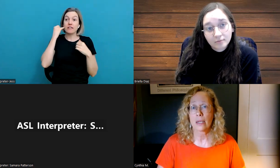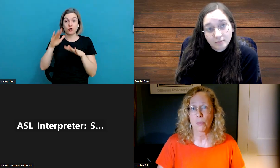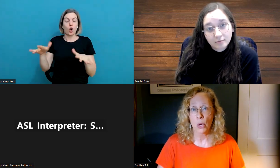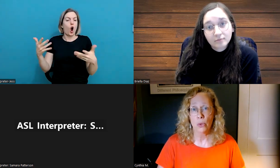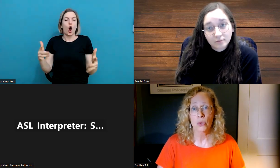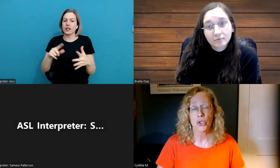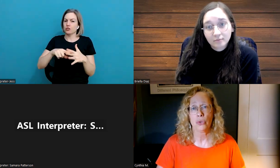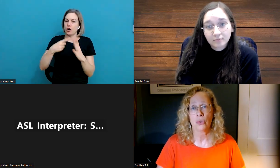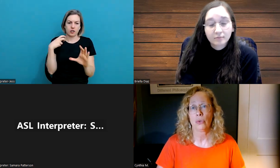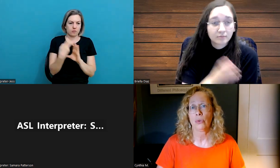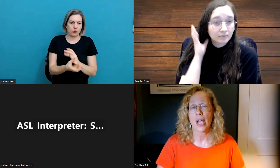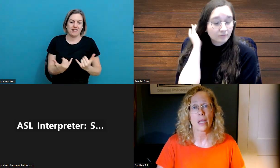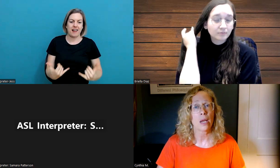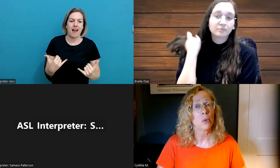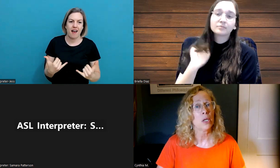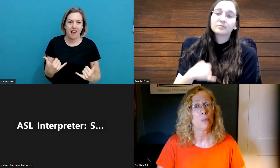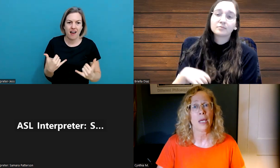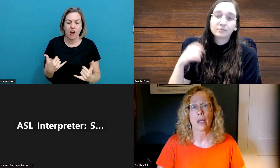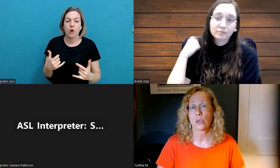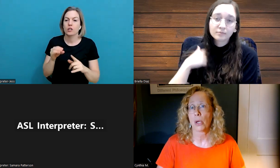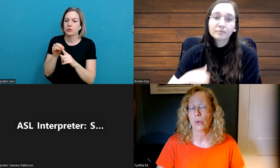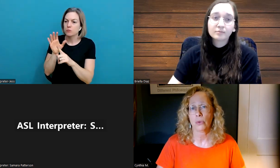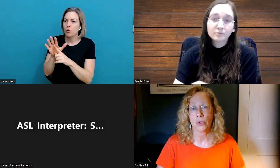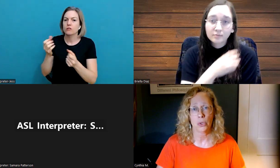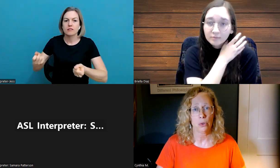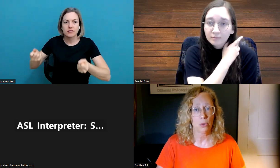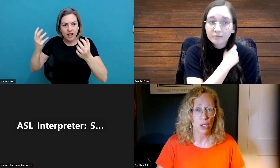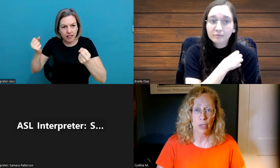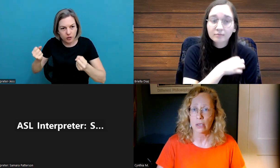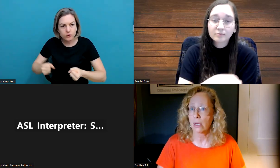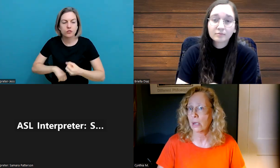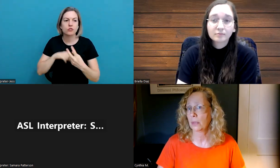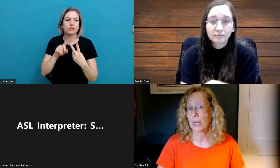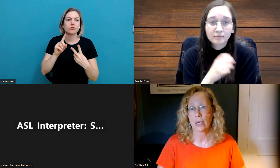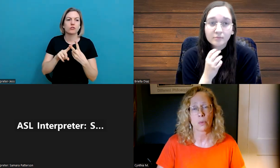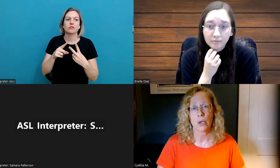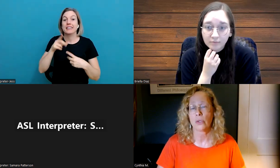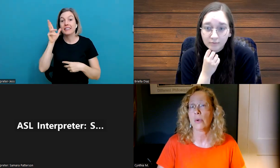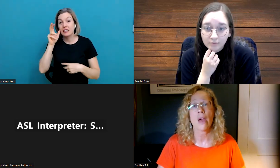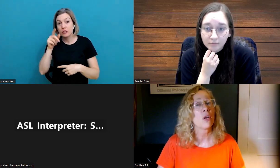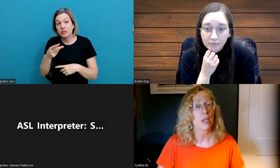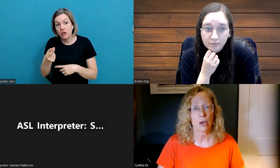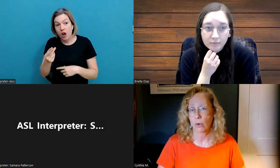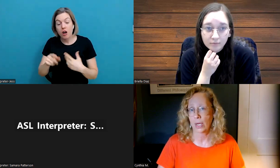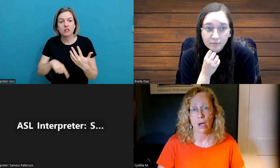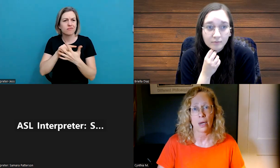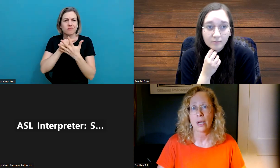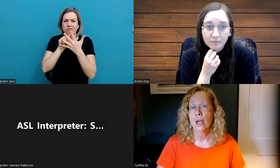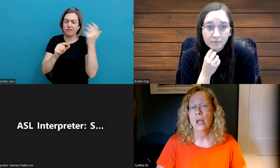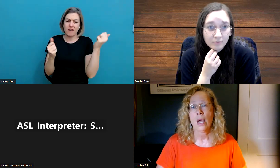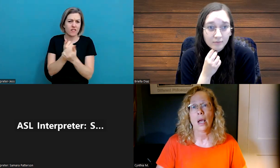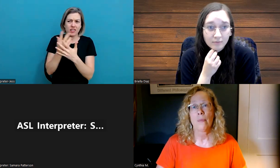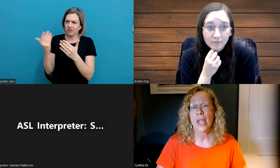being exposed to sign language, being exposed to hearing dogs, being exposed to everything early